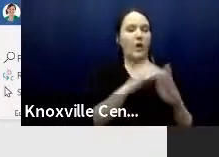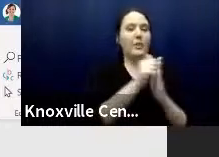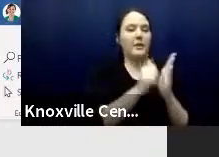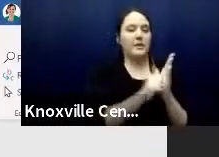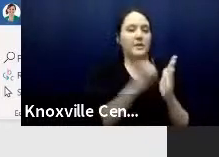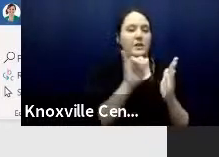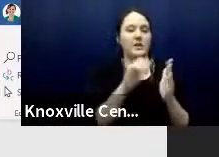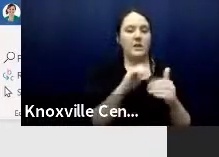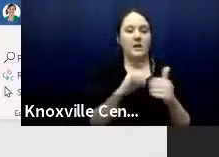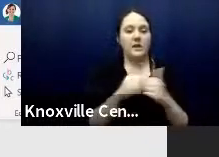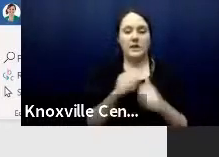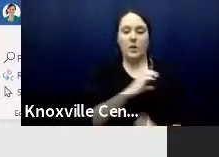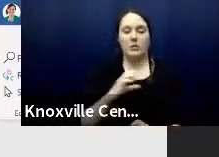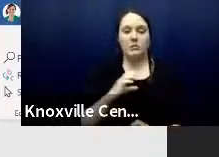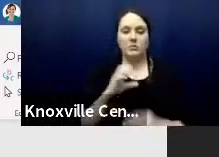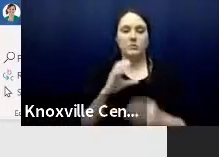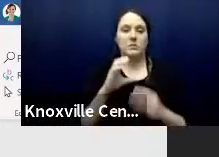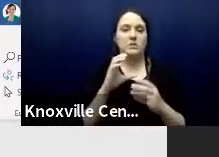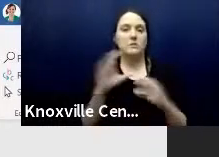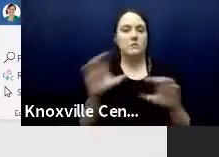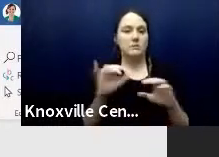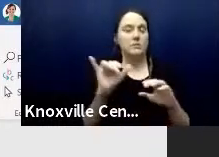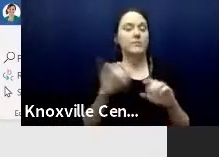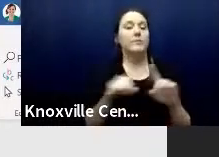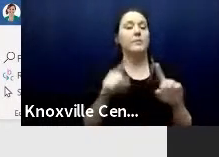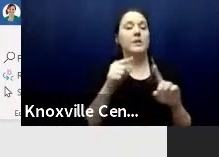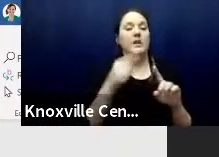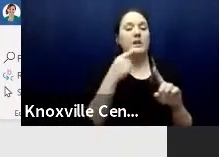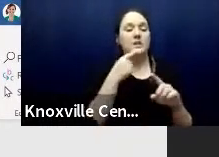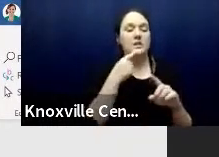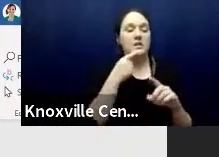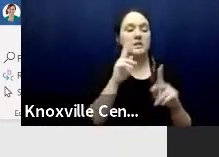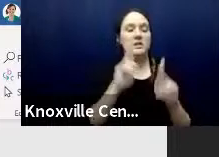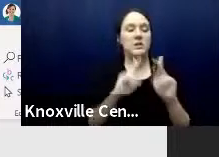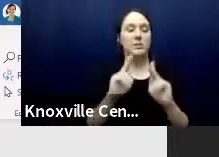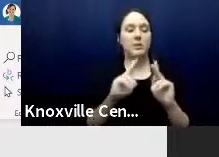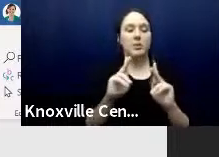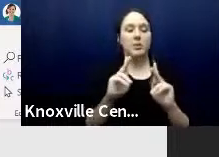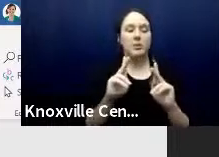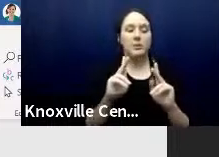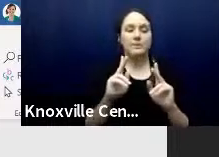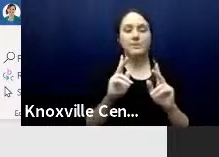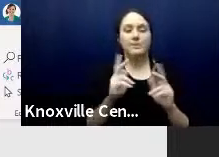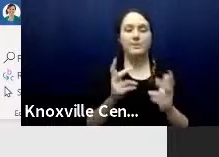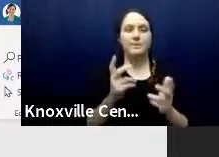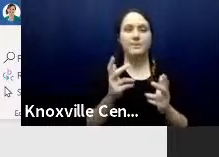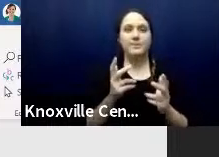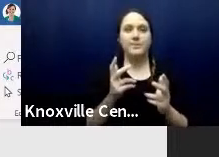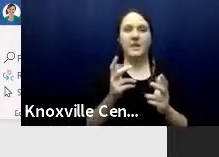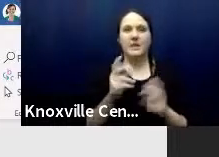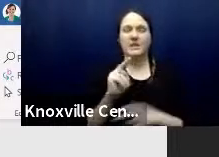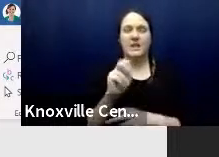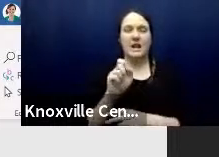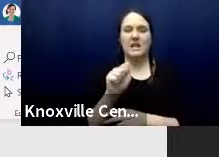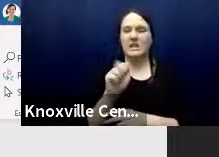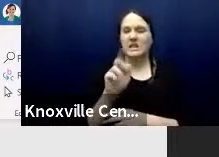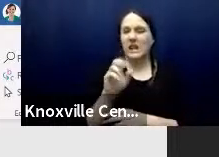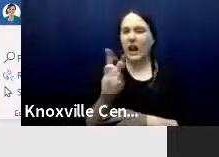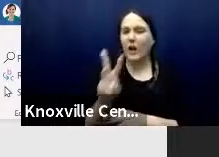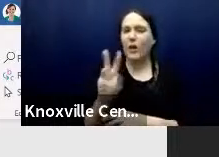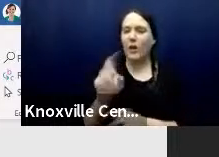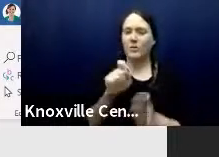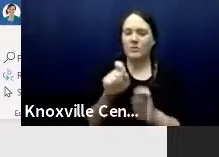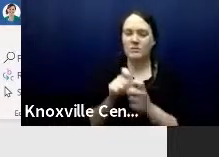county commission, how they operate. But this is saying that people, it's very narrow about